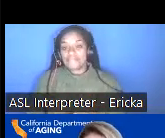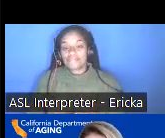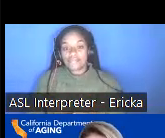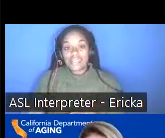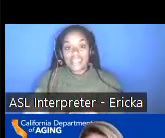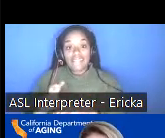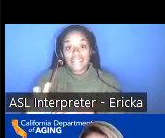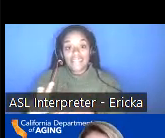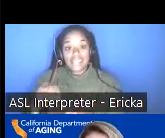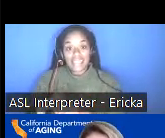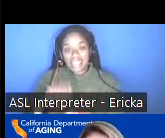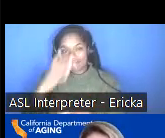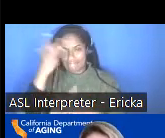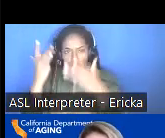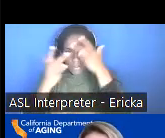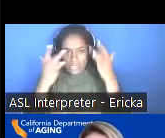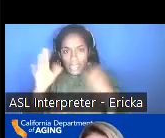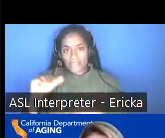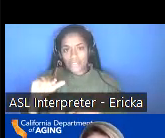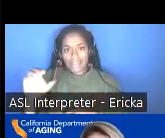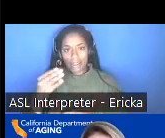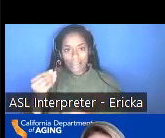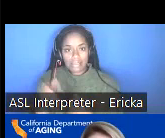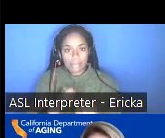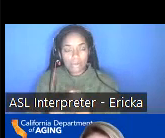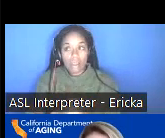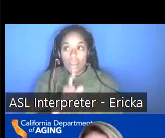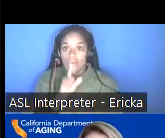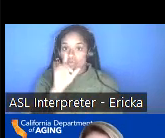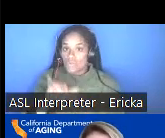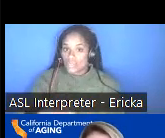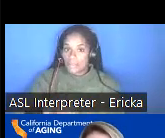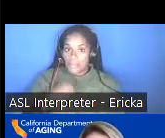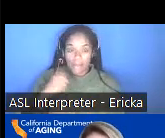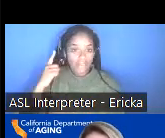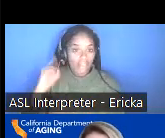investing in Alzheimer's care and support. Really proud of California